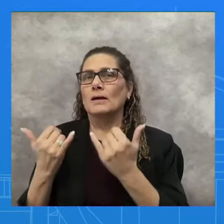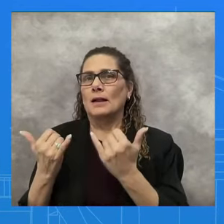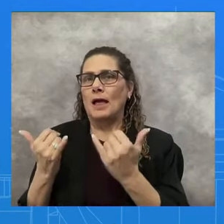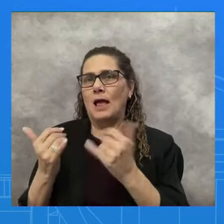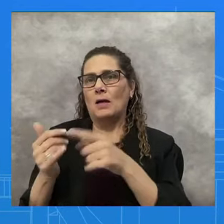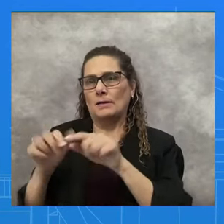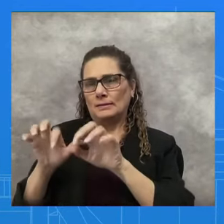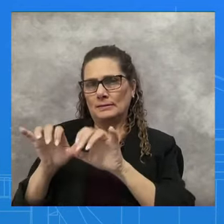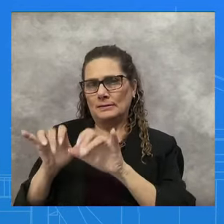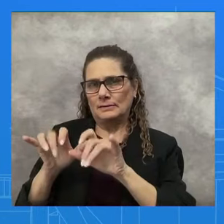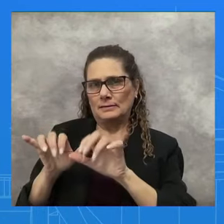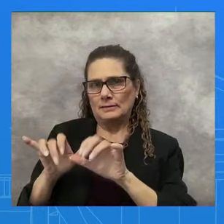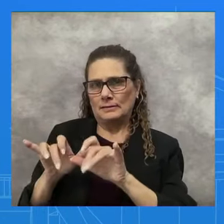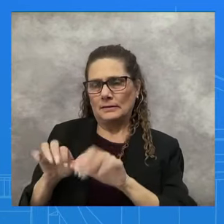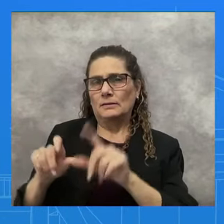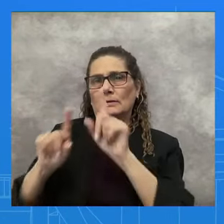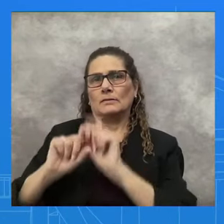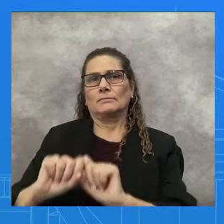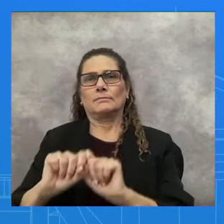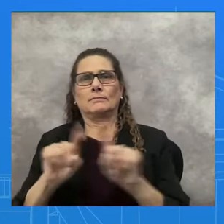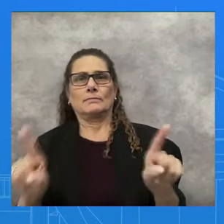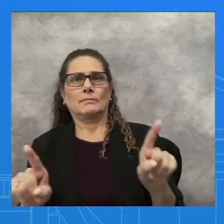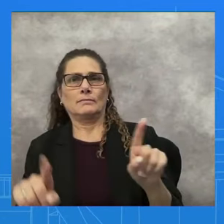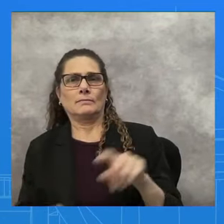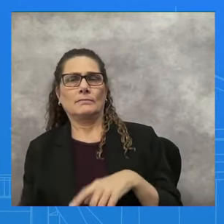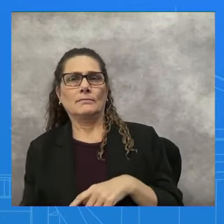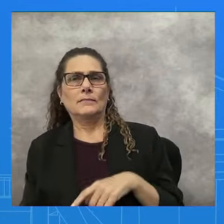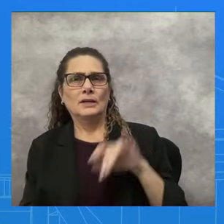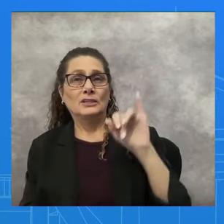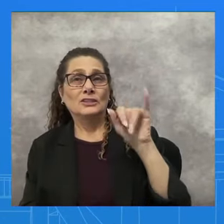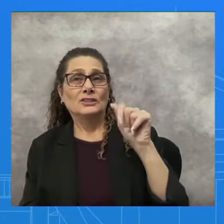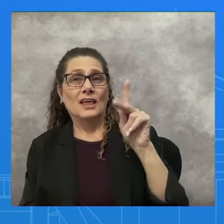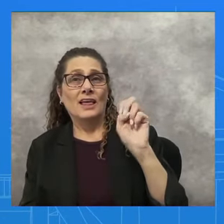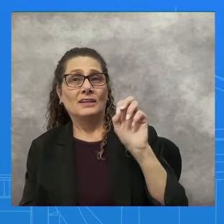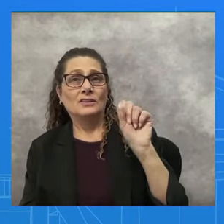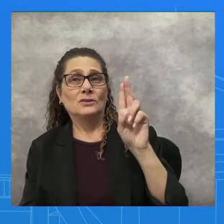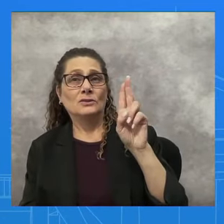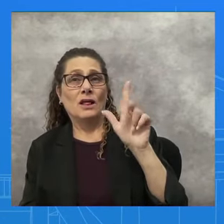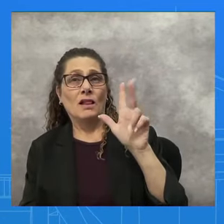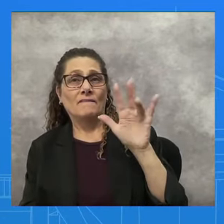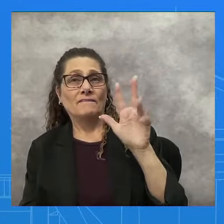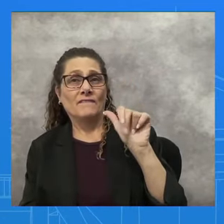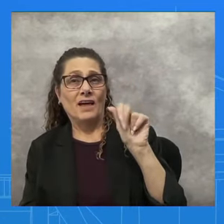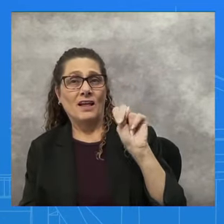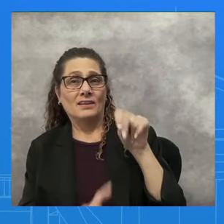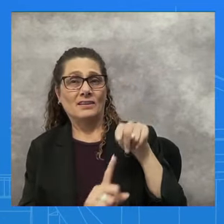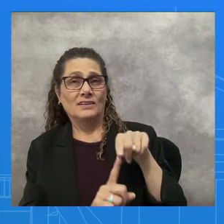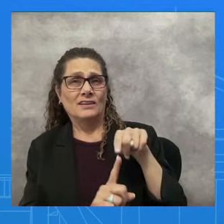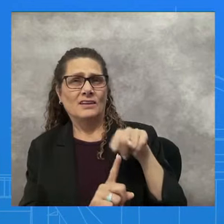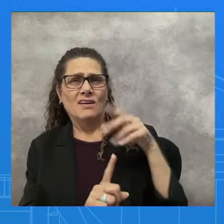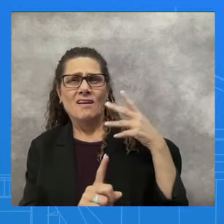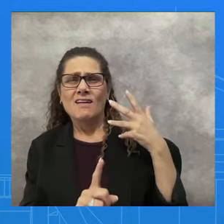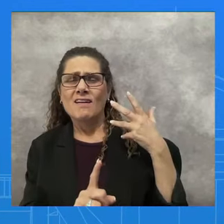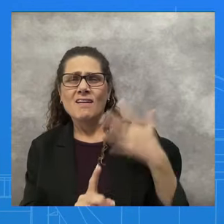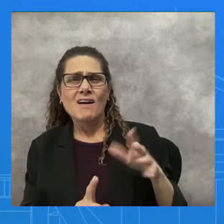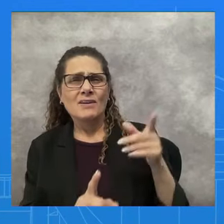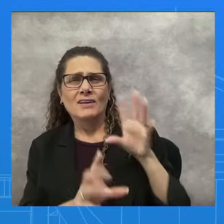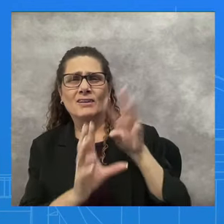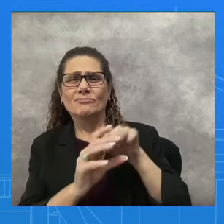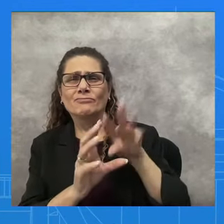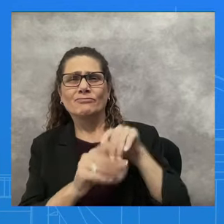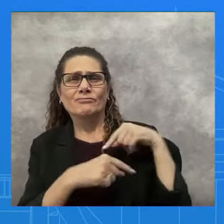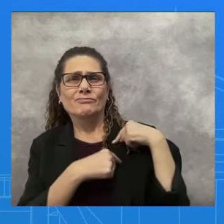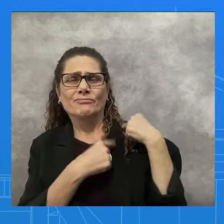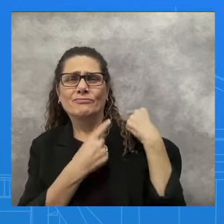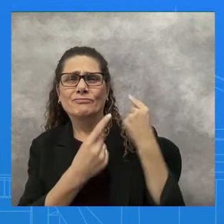of analyzing it, of making sure we weren't violating sources and methods, informing members of Congress. The president directed the team to